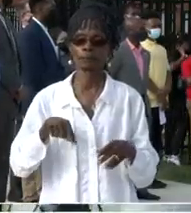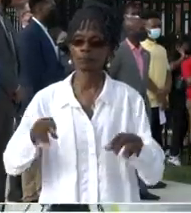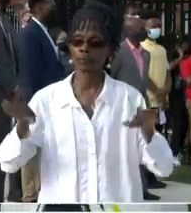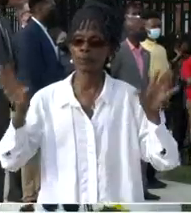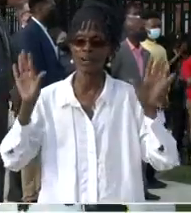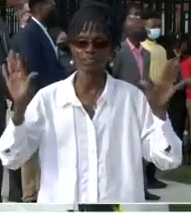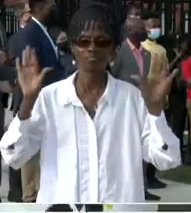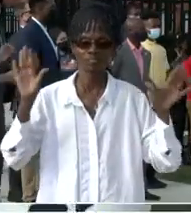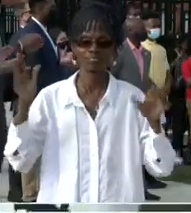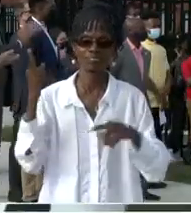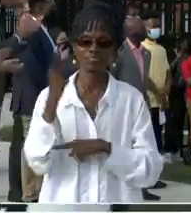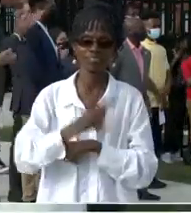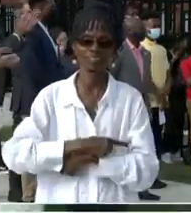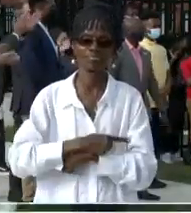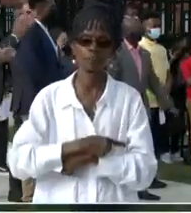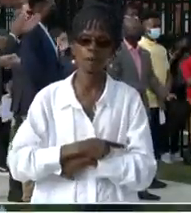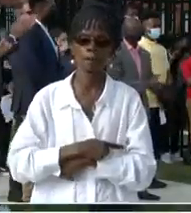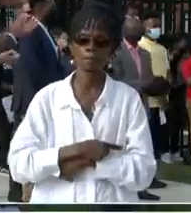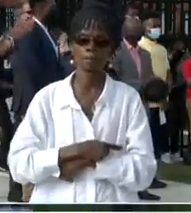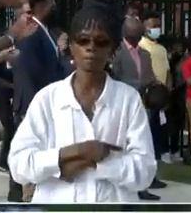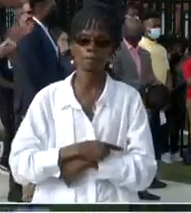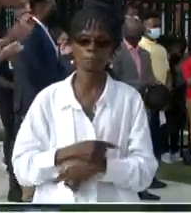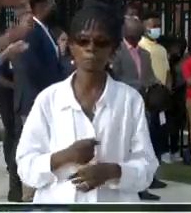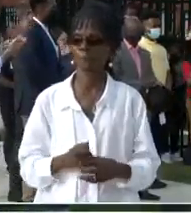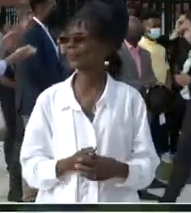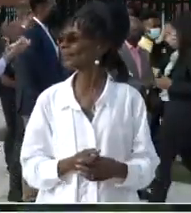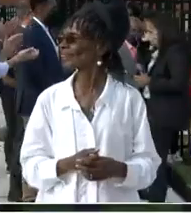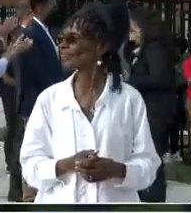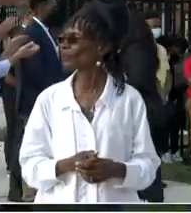it. We're ready. All right. Thank you, Dr. Grant.